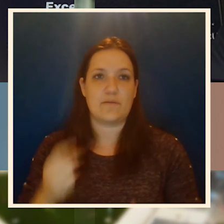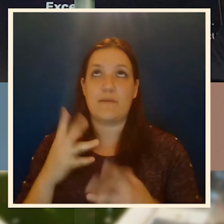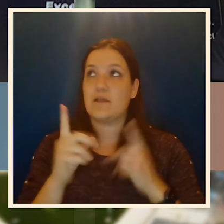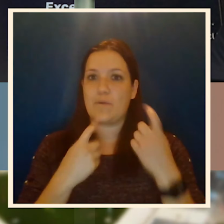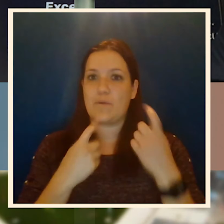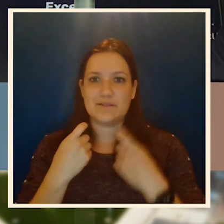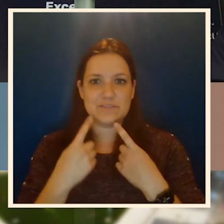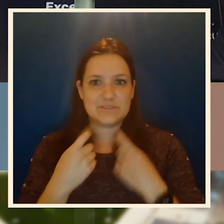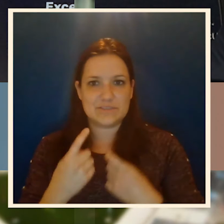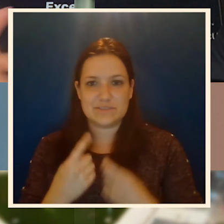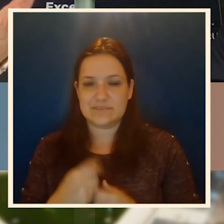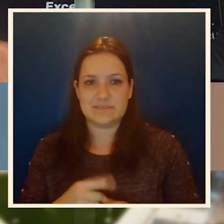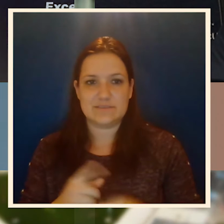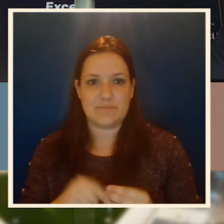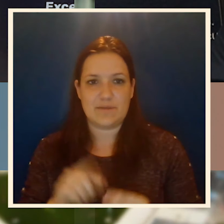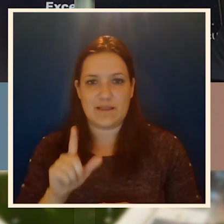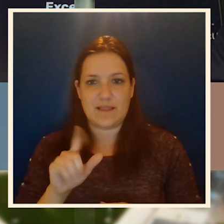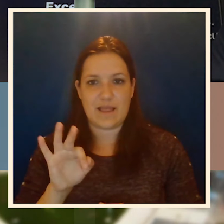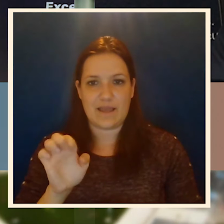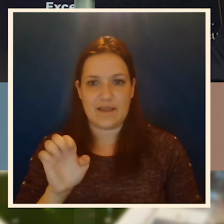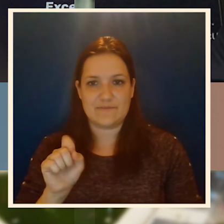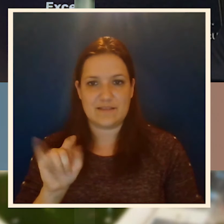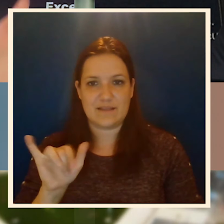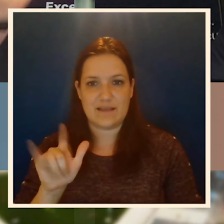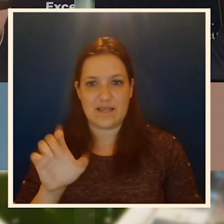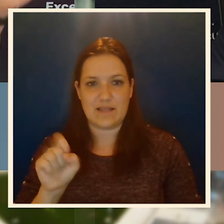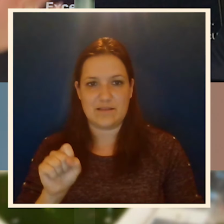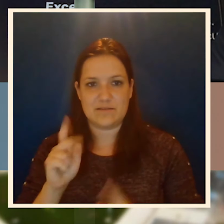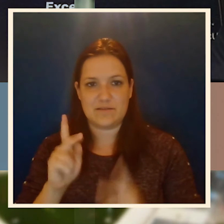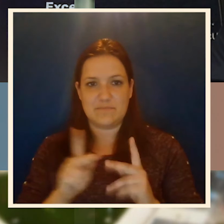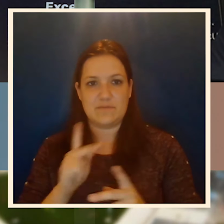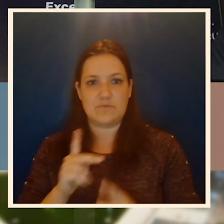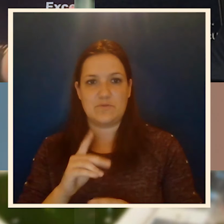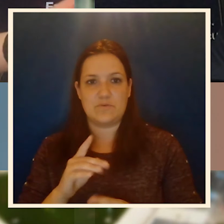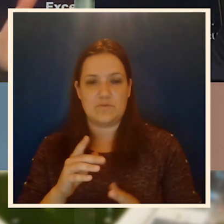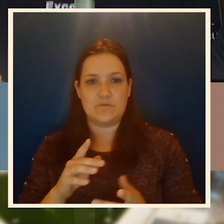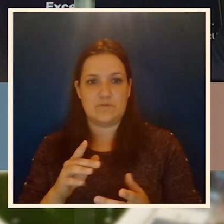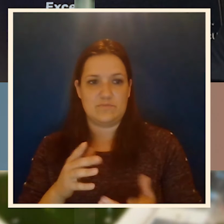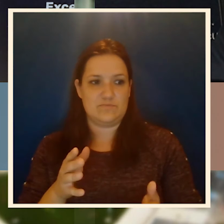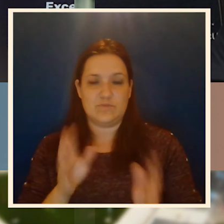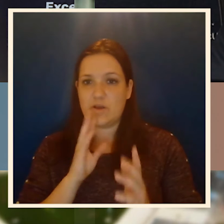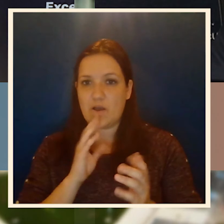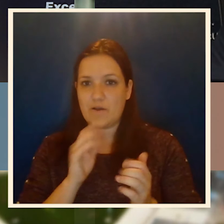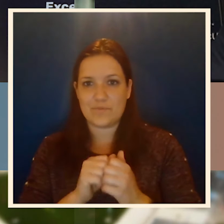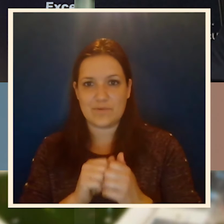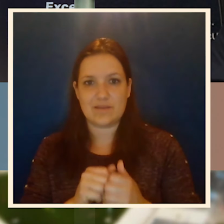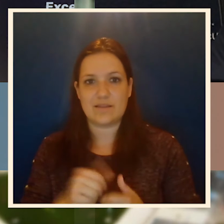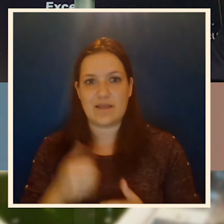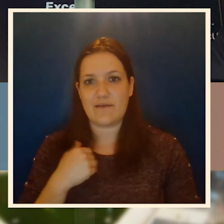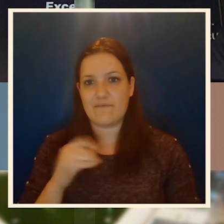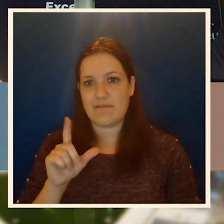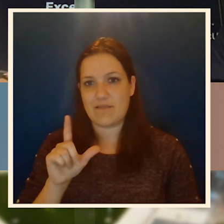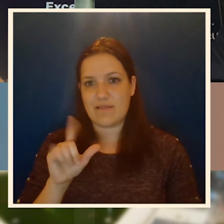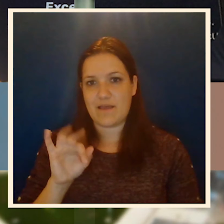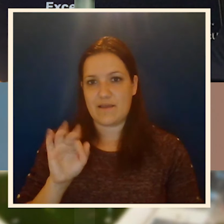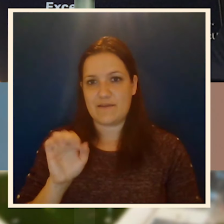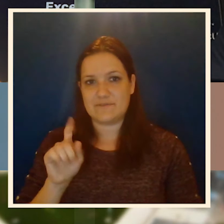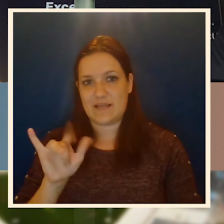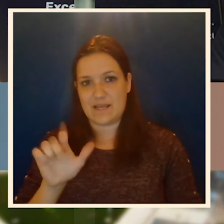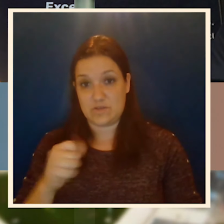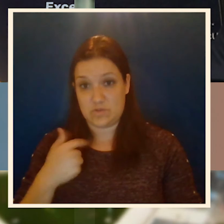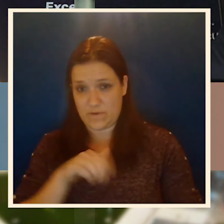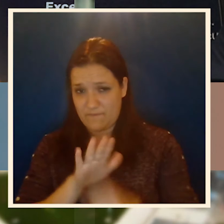our the people who engage with us on our community advisory committees, they're members of lifestyles. So are we fully